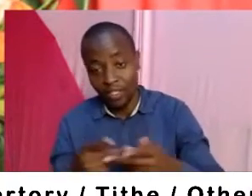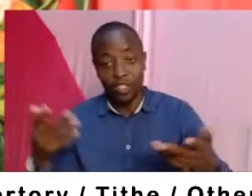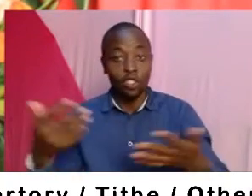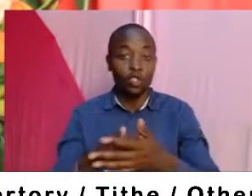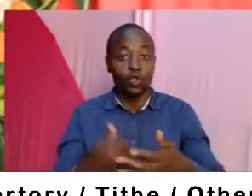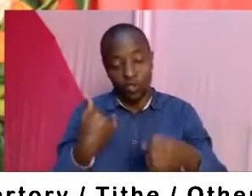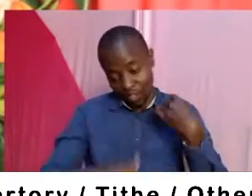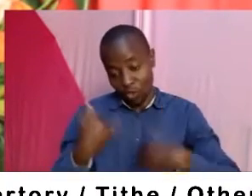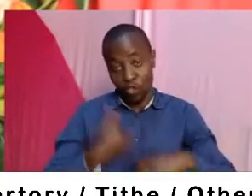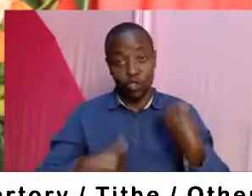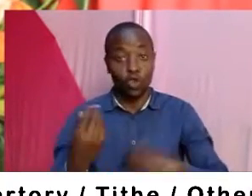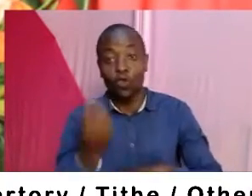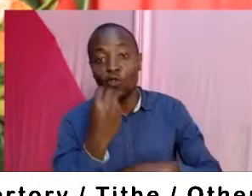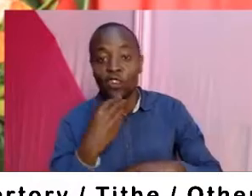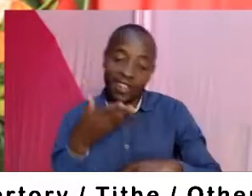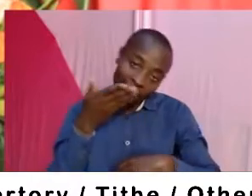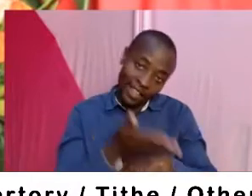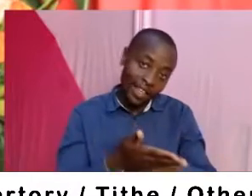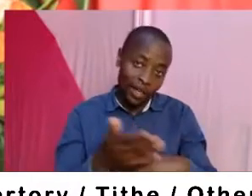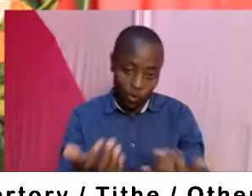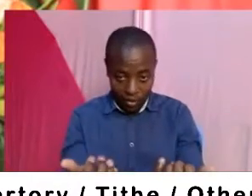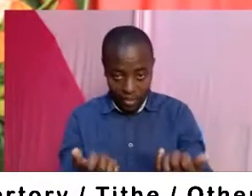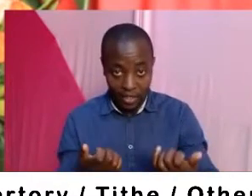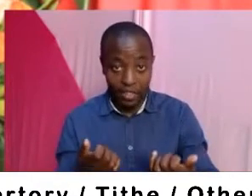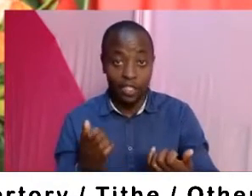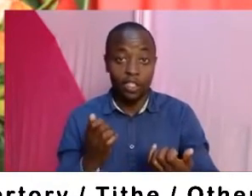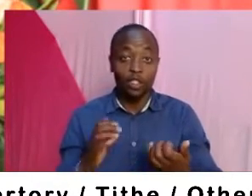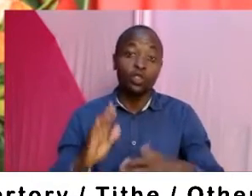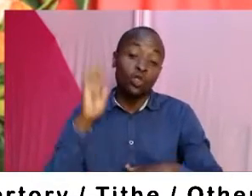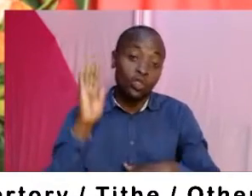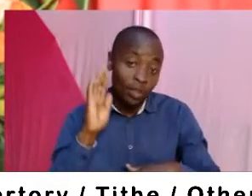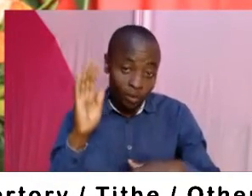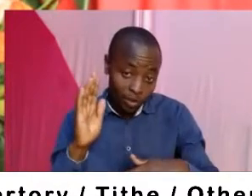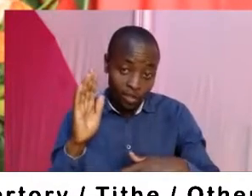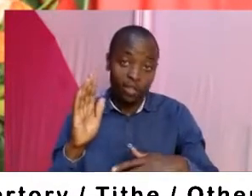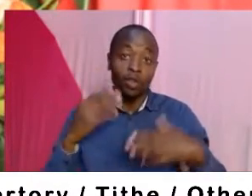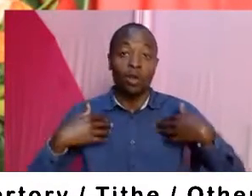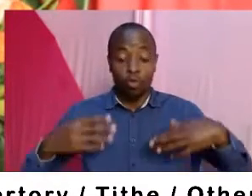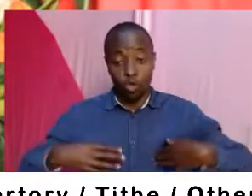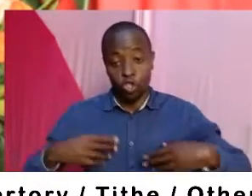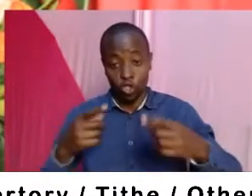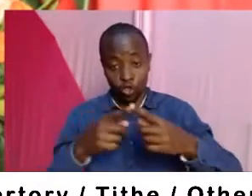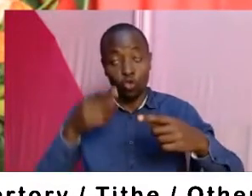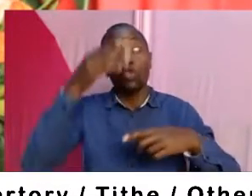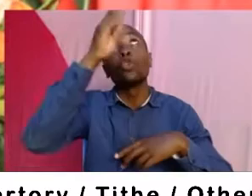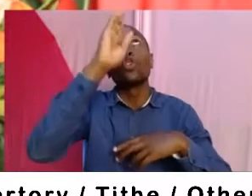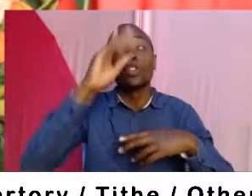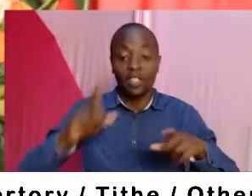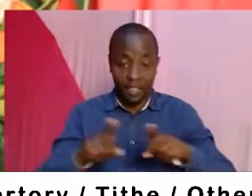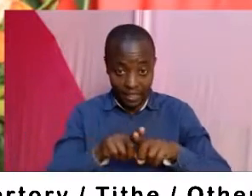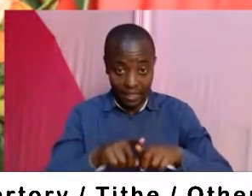to enjoy a meal there. Therefore, we need to render and commit and submit our bodies to God as a